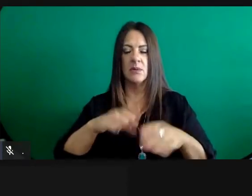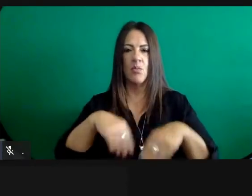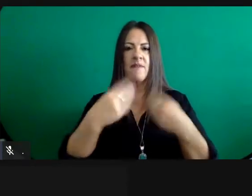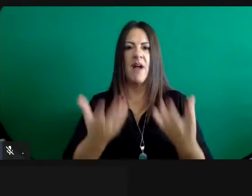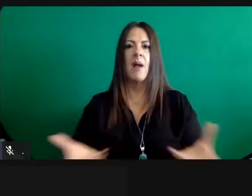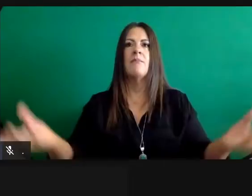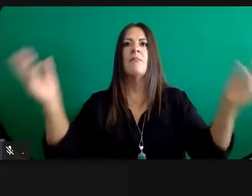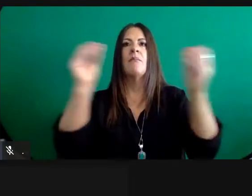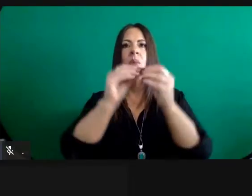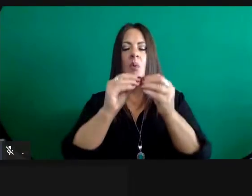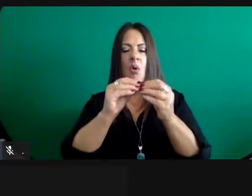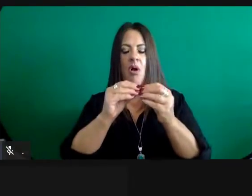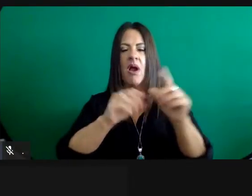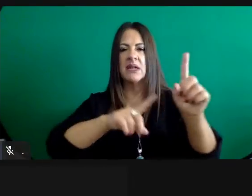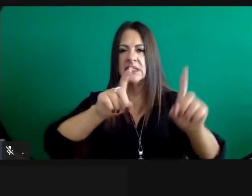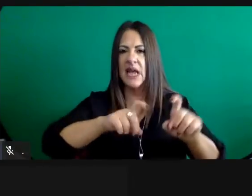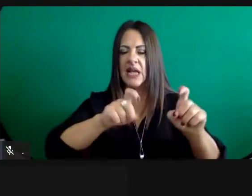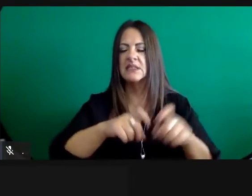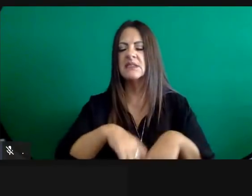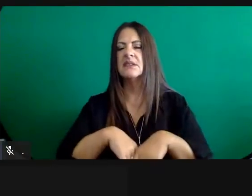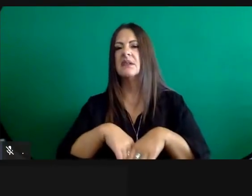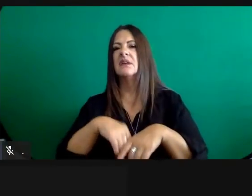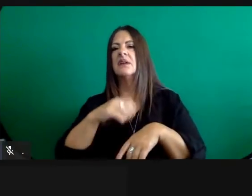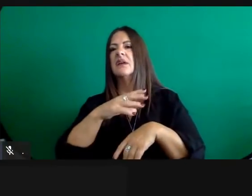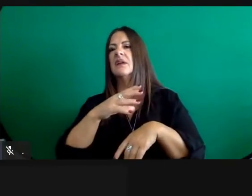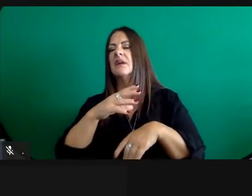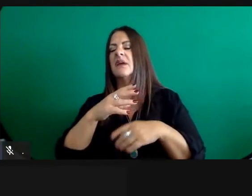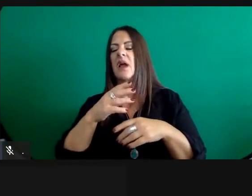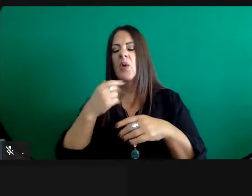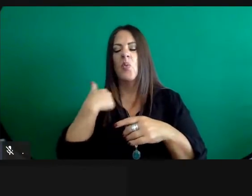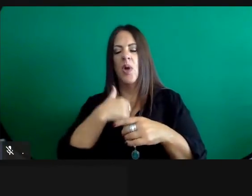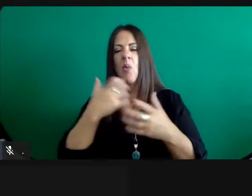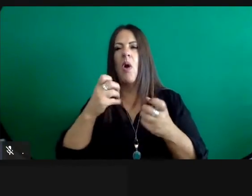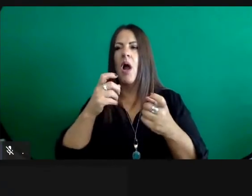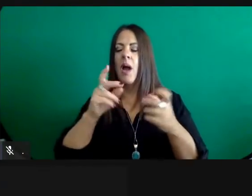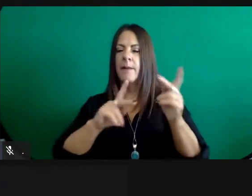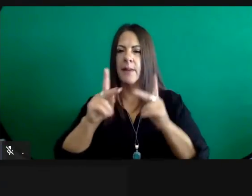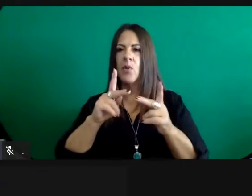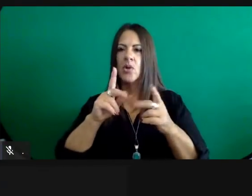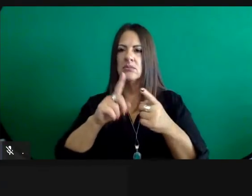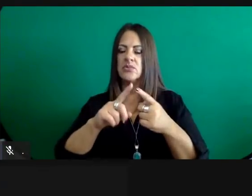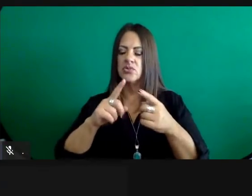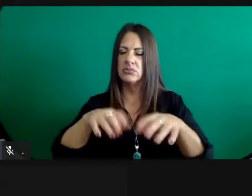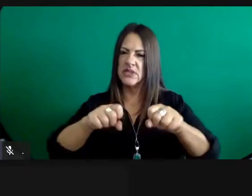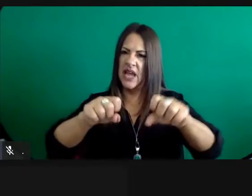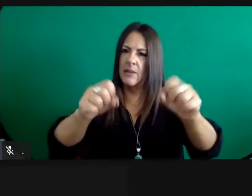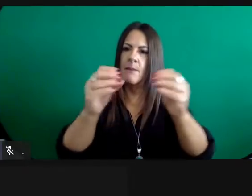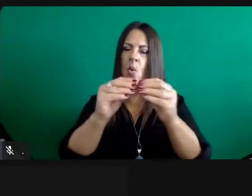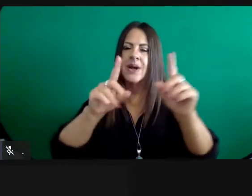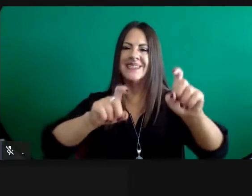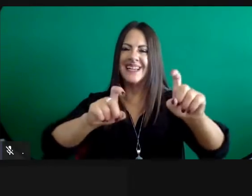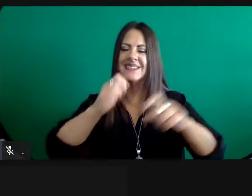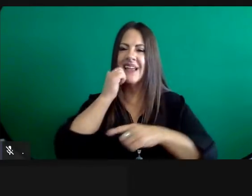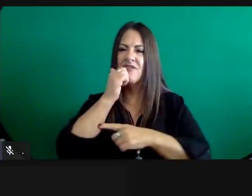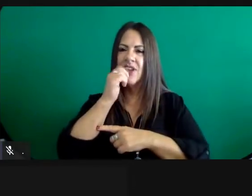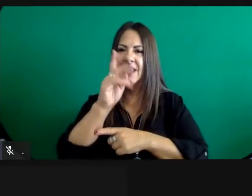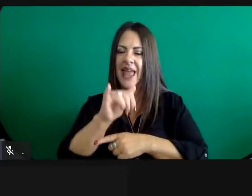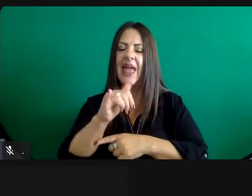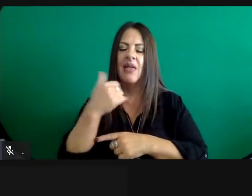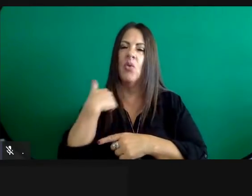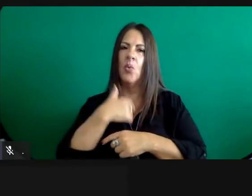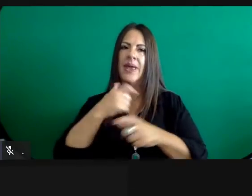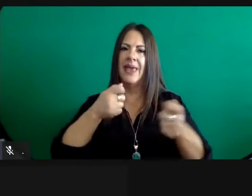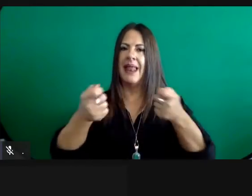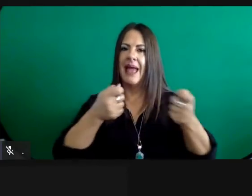to try to increase our testing volumes even more. When we see test positivities that